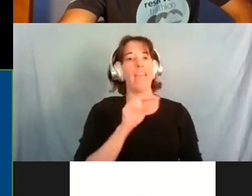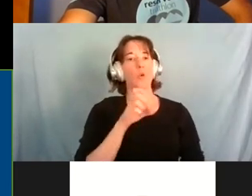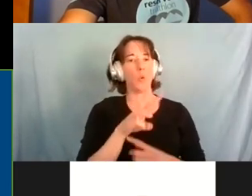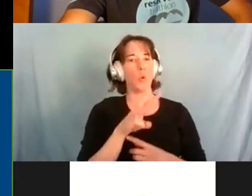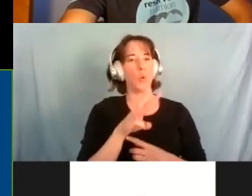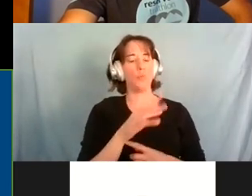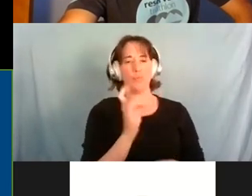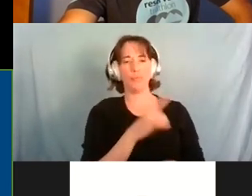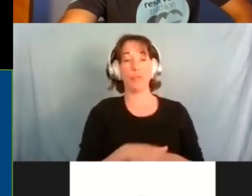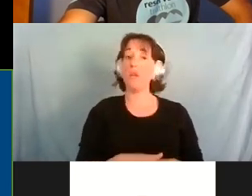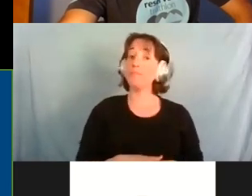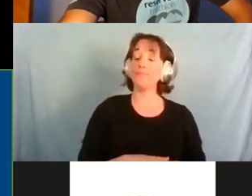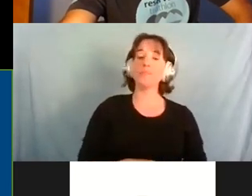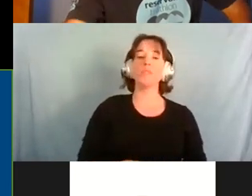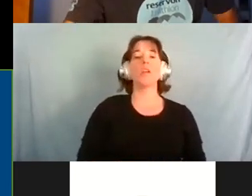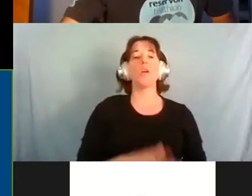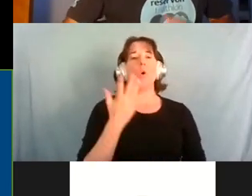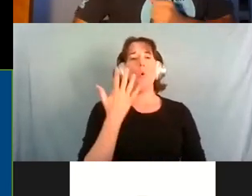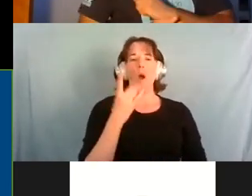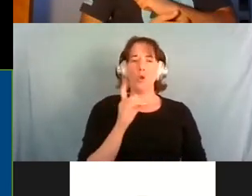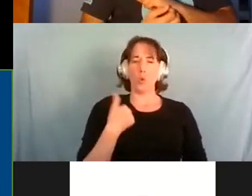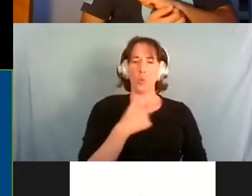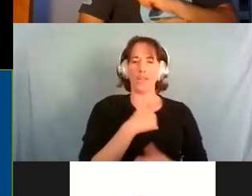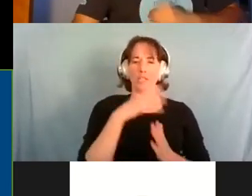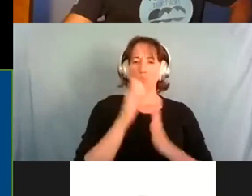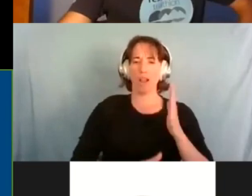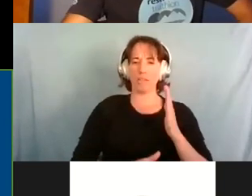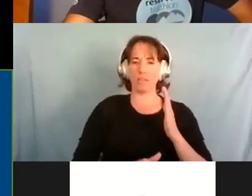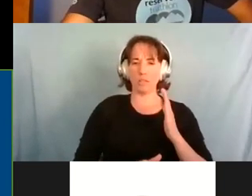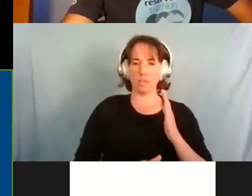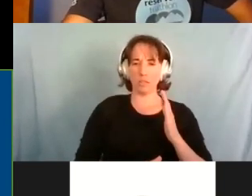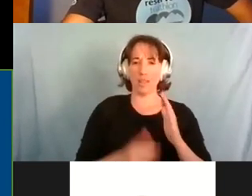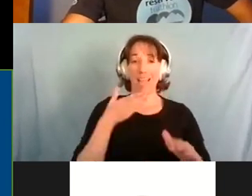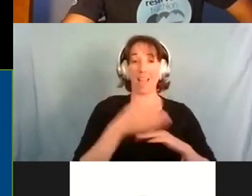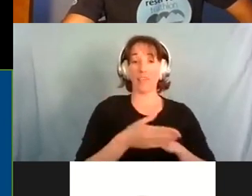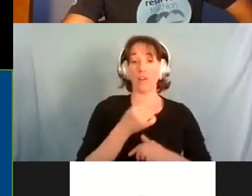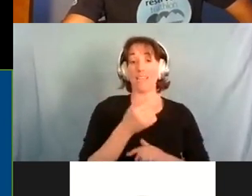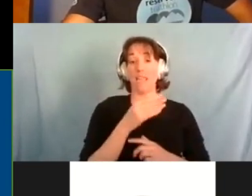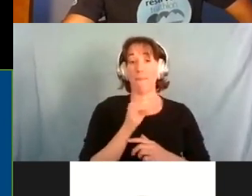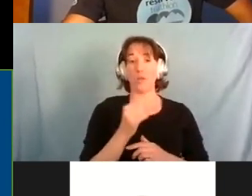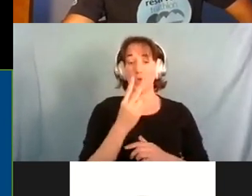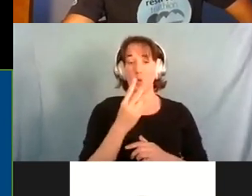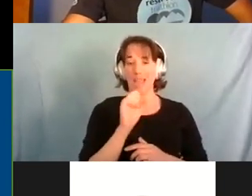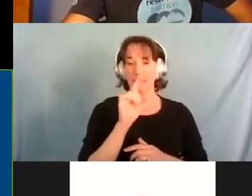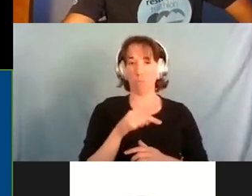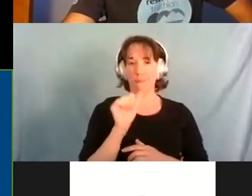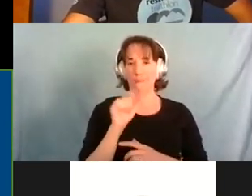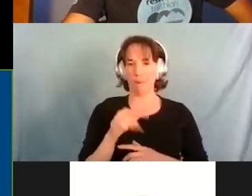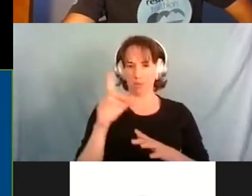we subtract QSA after gamma QS prime A prime, but then we also add